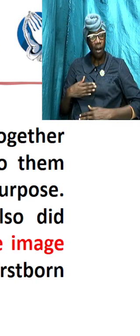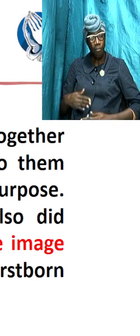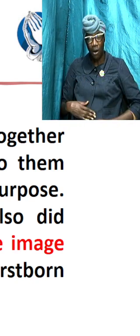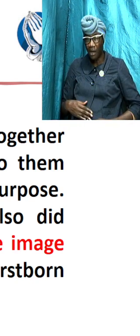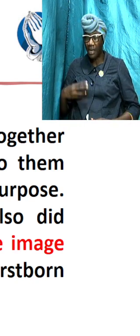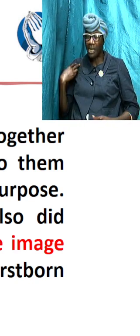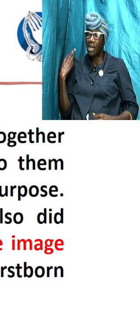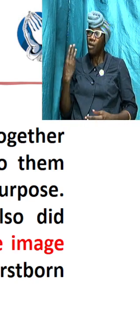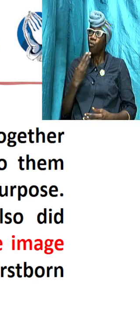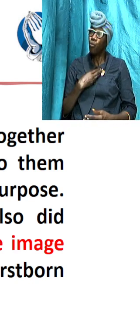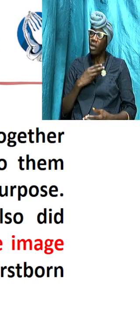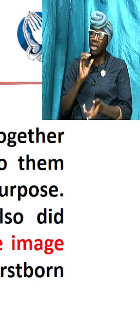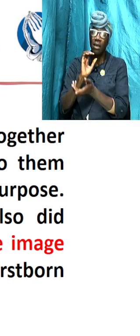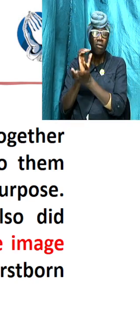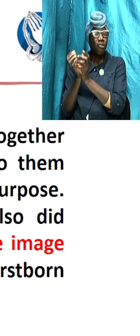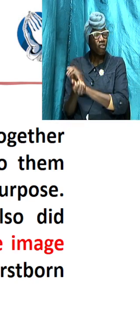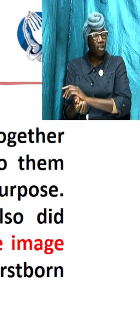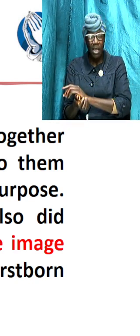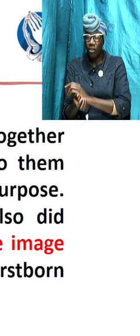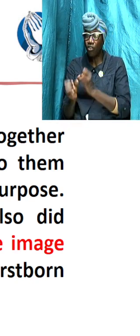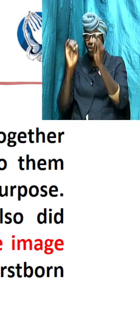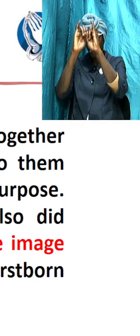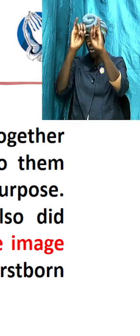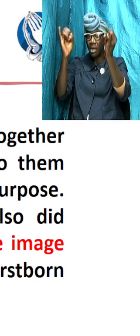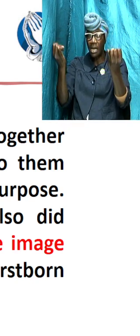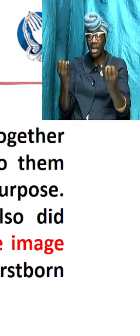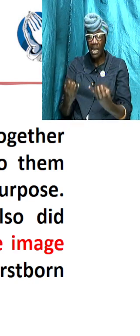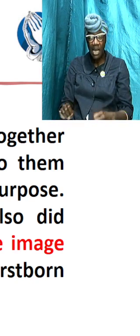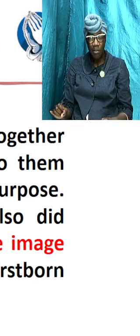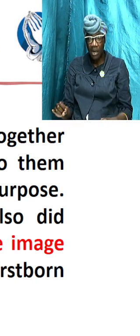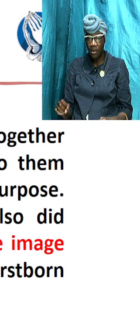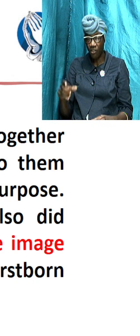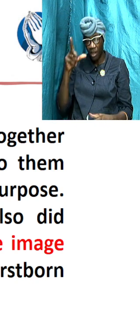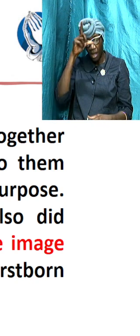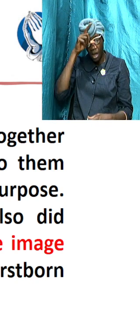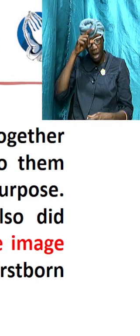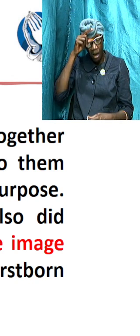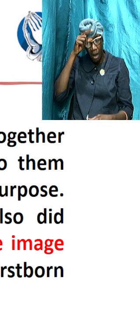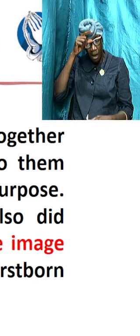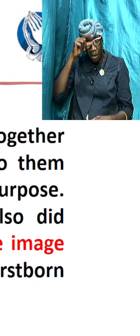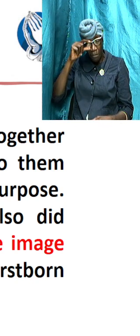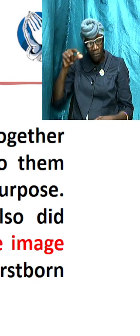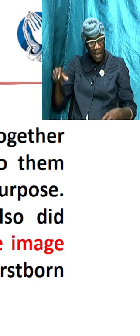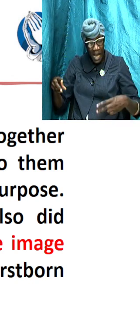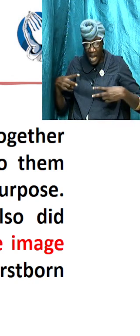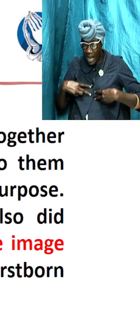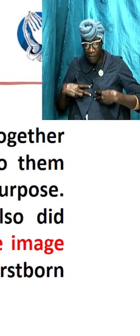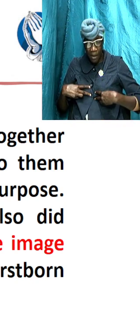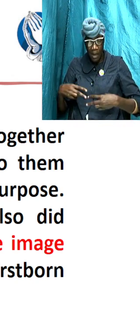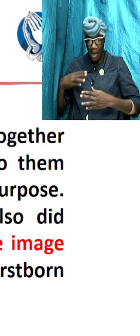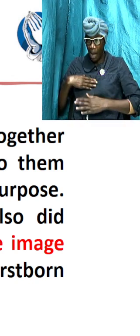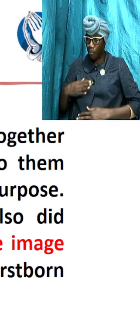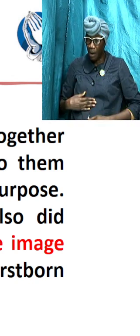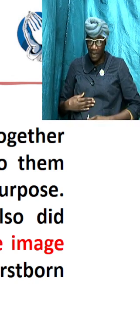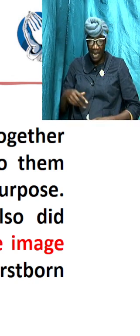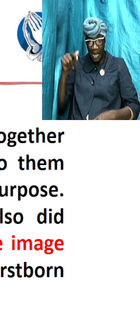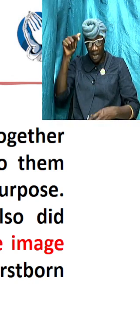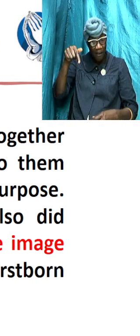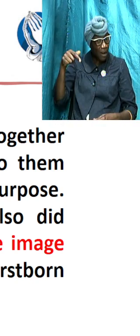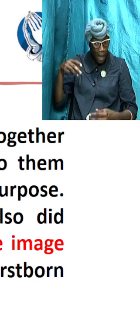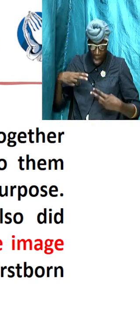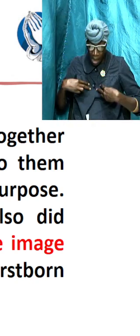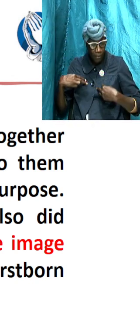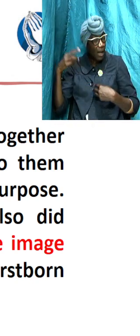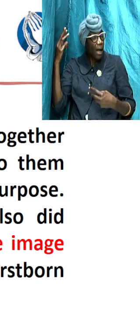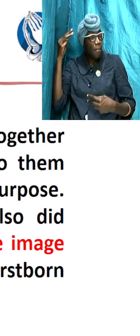be conformed to the image of his son. In the sense we can have a body. In the sense that we're going to have his mind. Let this mind be in you that was in